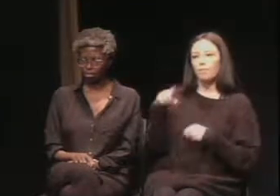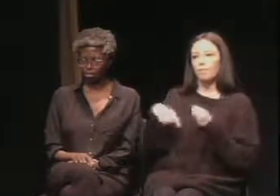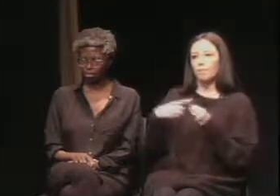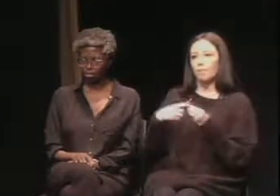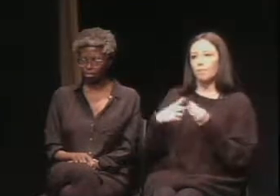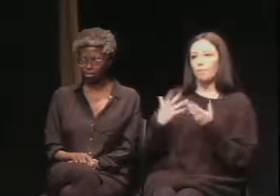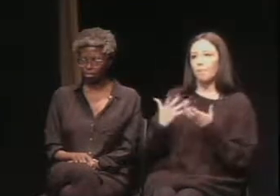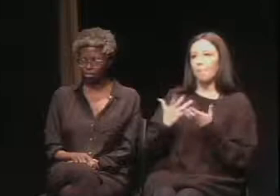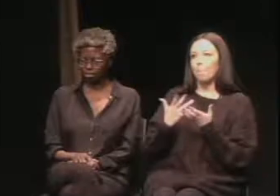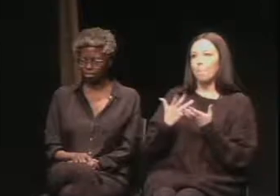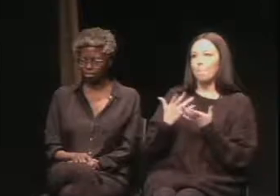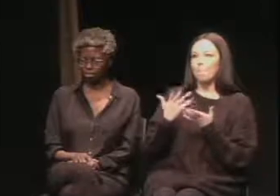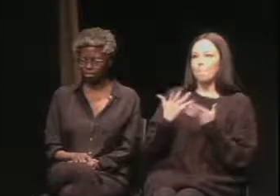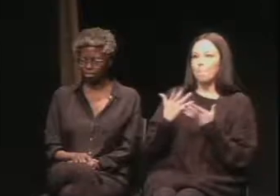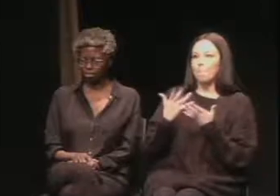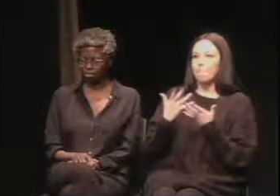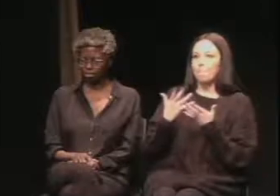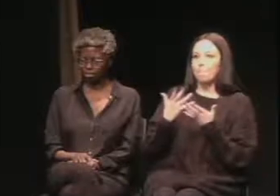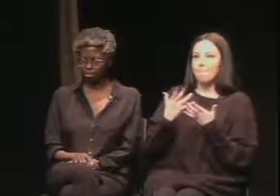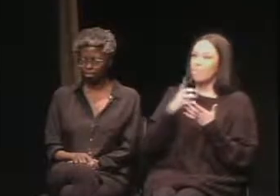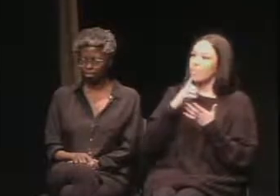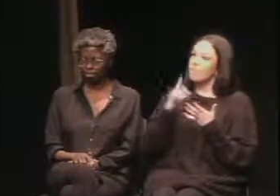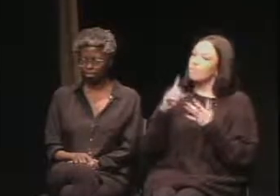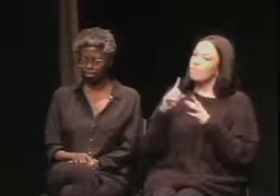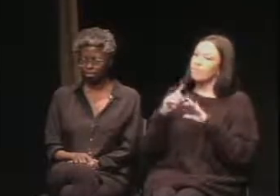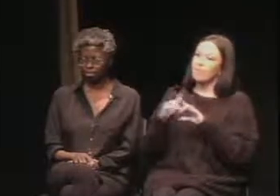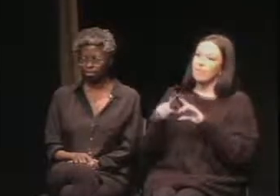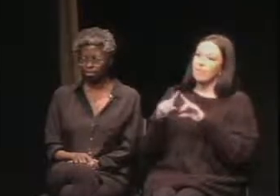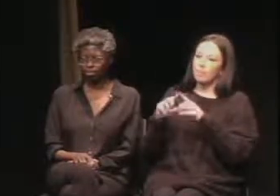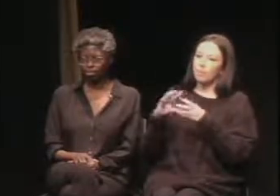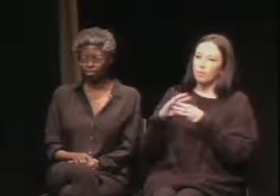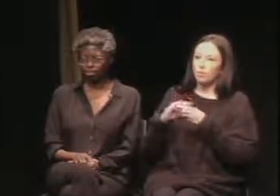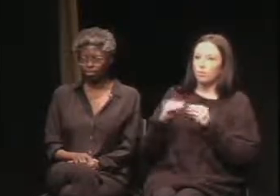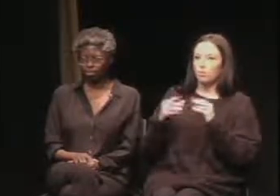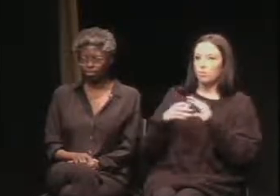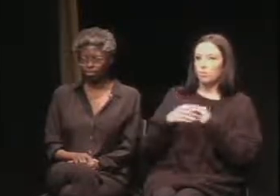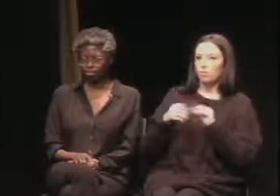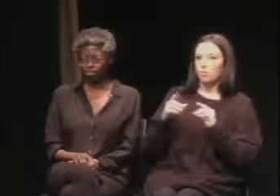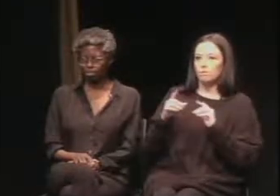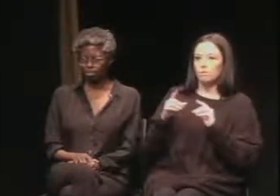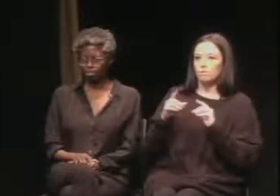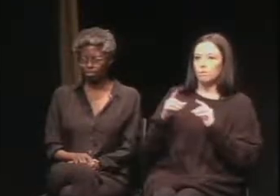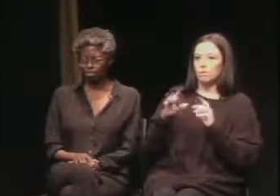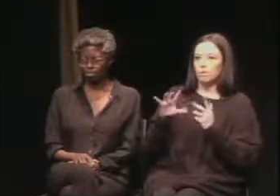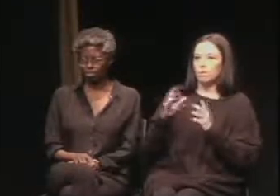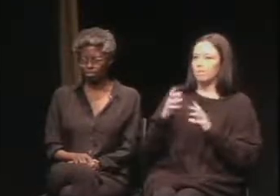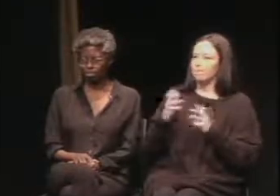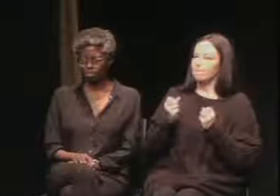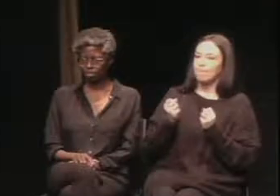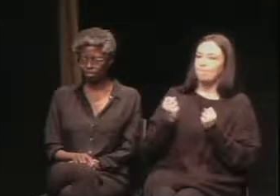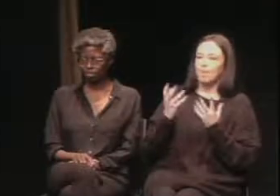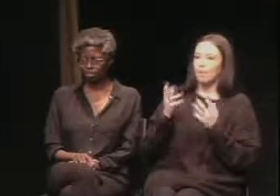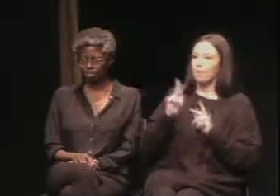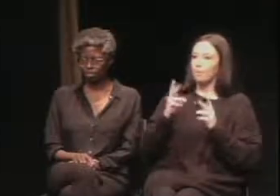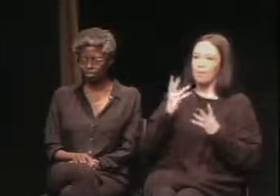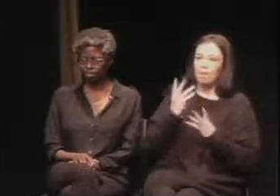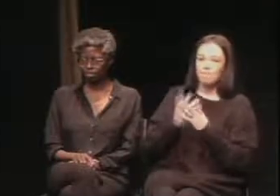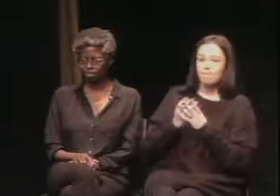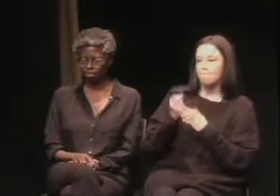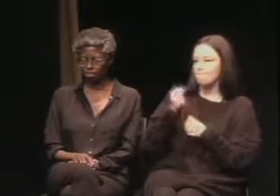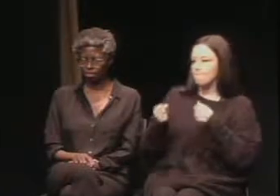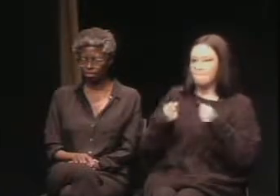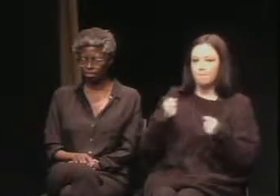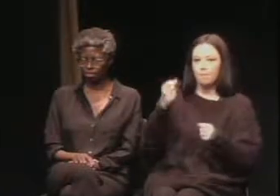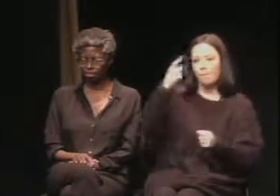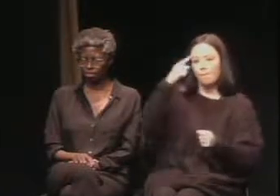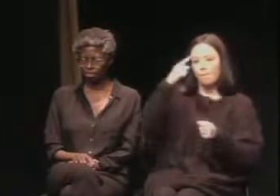know, you hear about all of these pipelines, you know, and all of the mass incarceration and the numbers of people who are dealing with